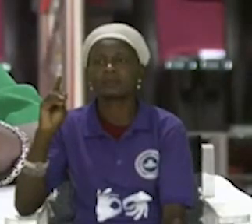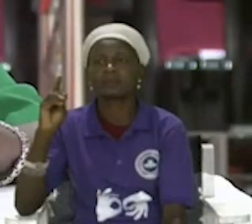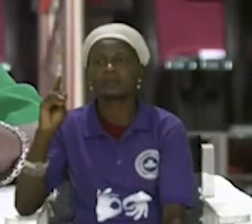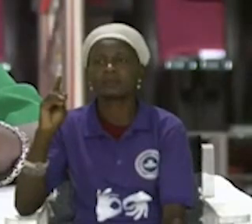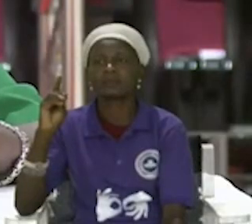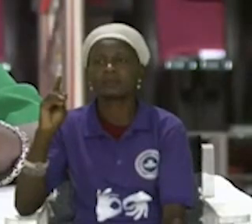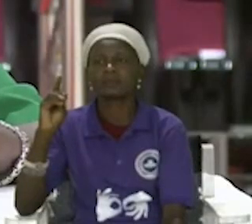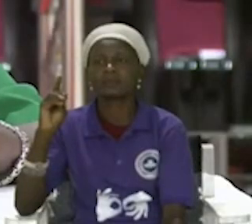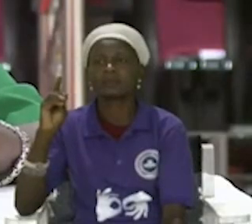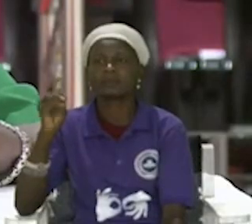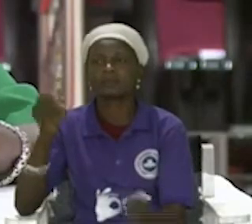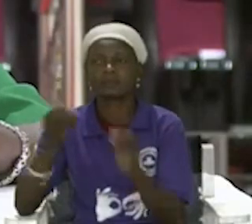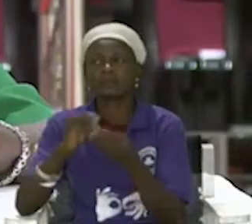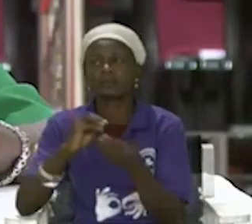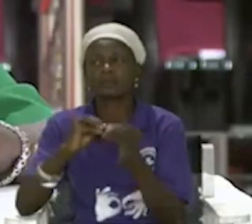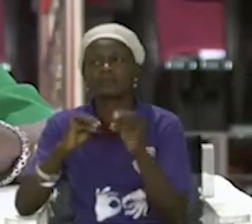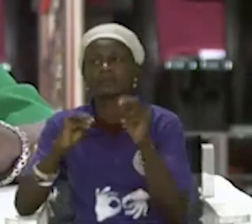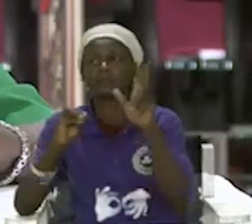Number three,